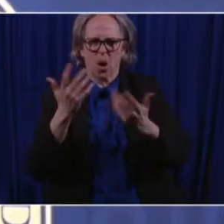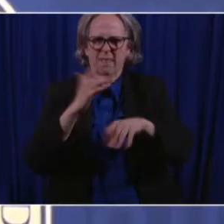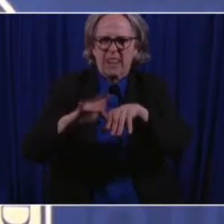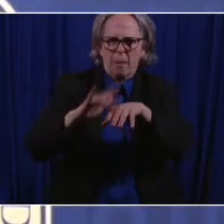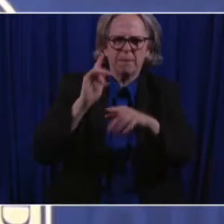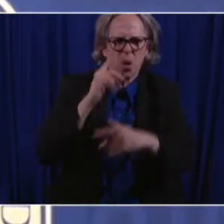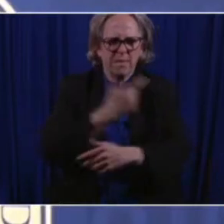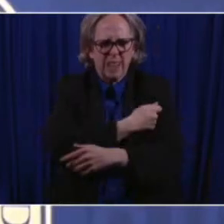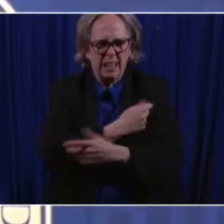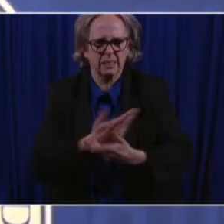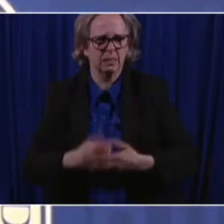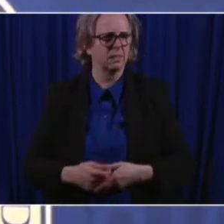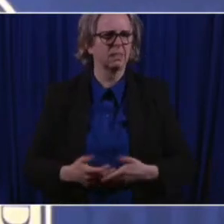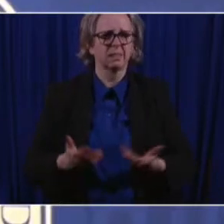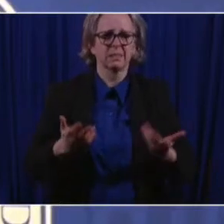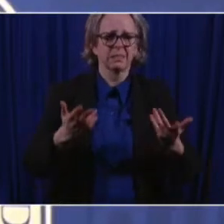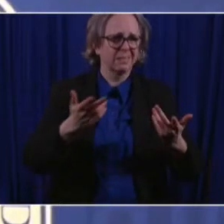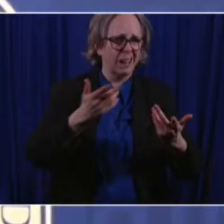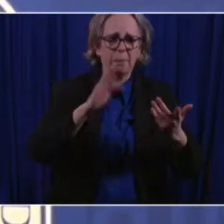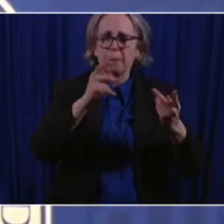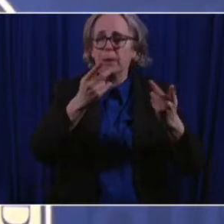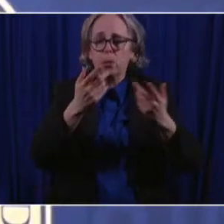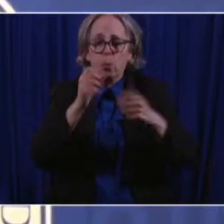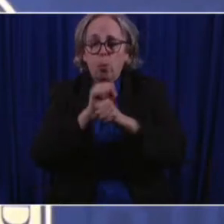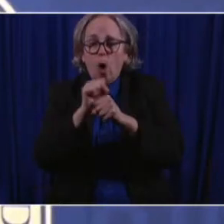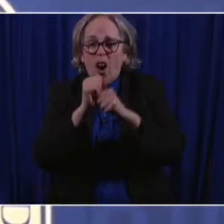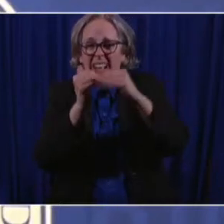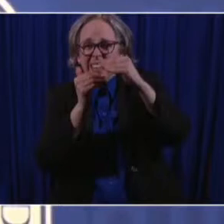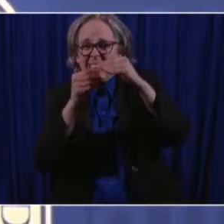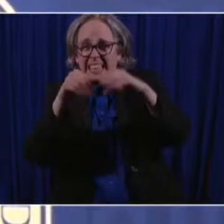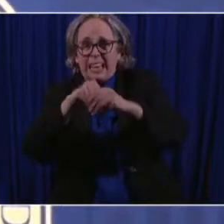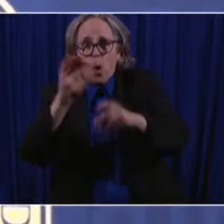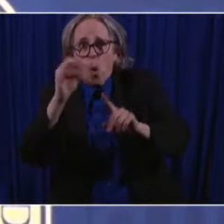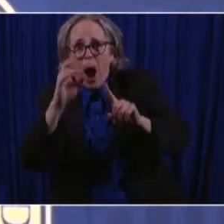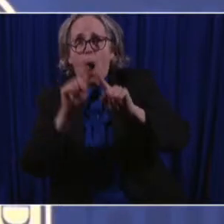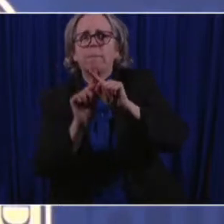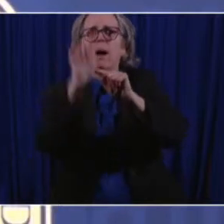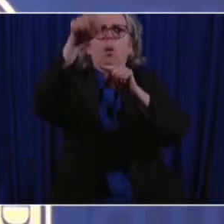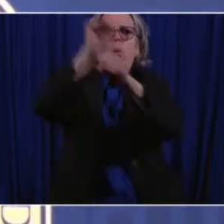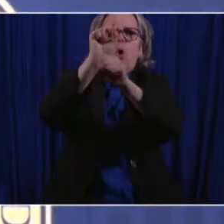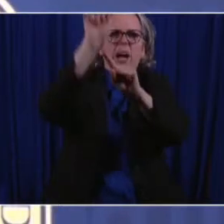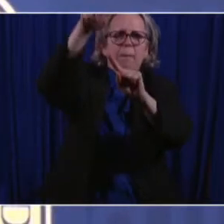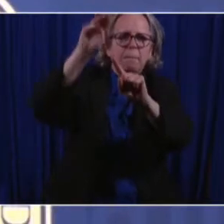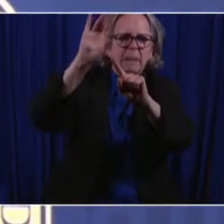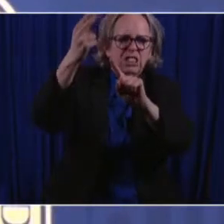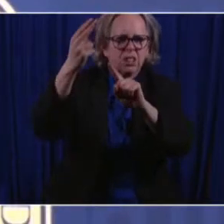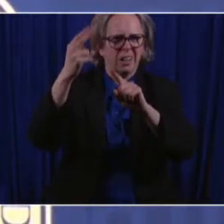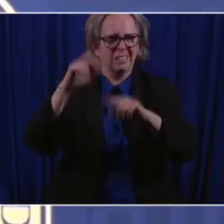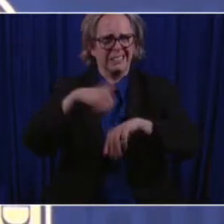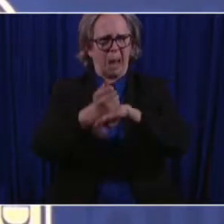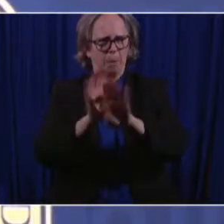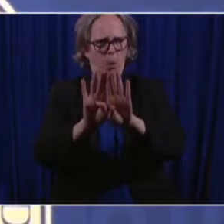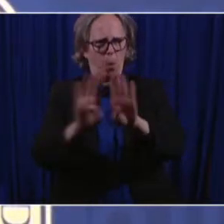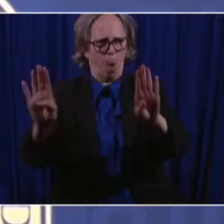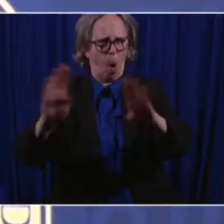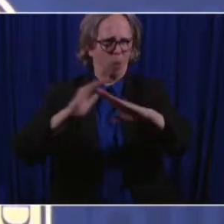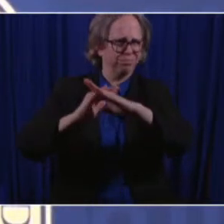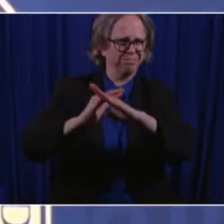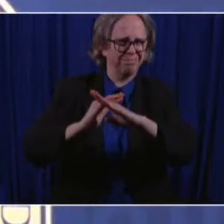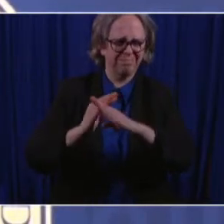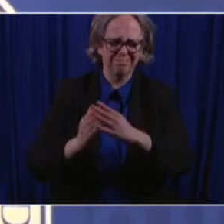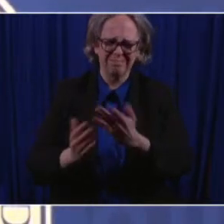more trust that virus may have that dam or that wall that we want to create. Governor, again, I think